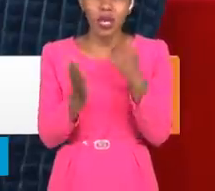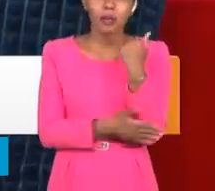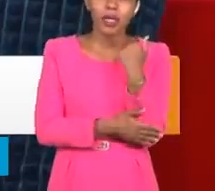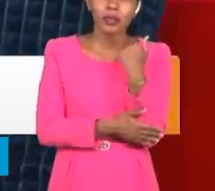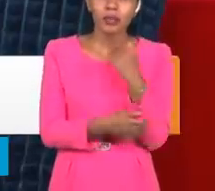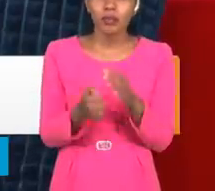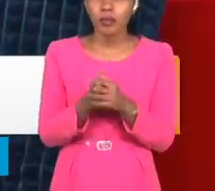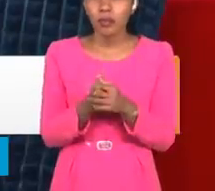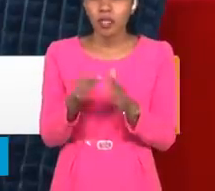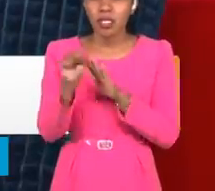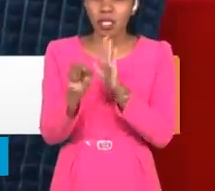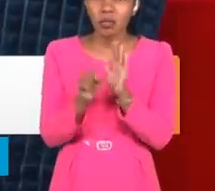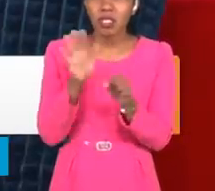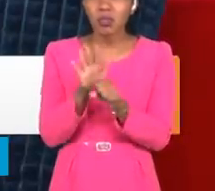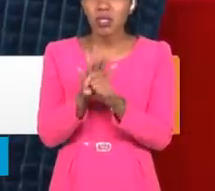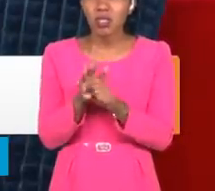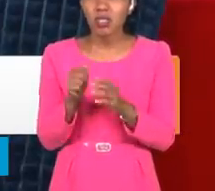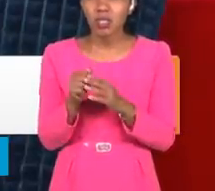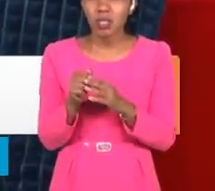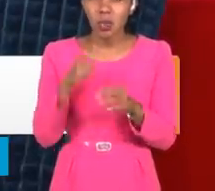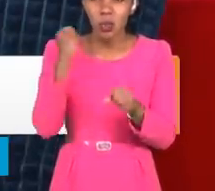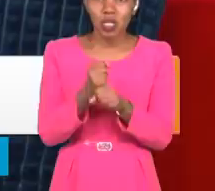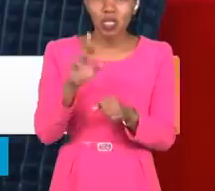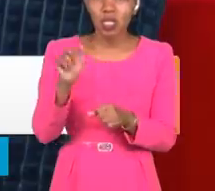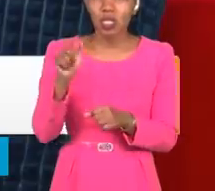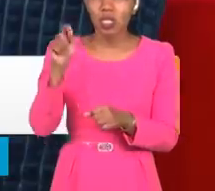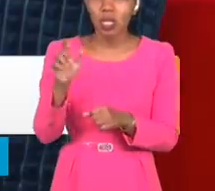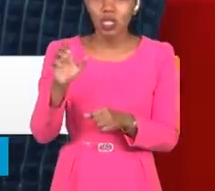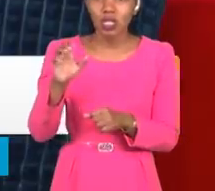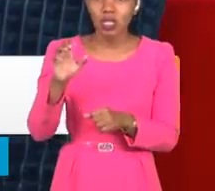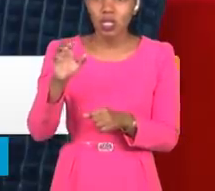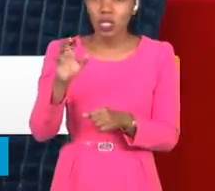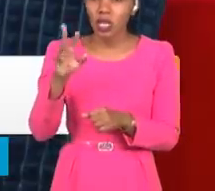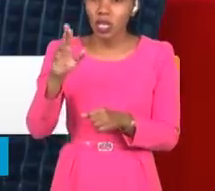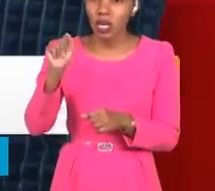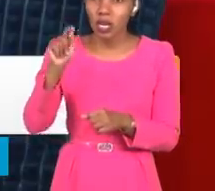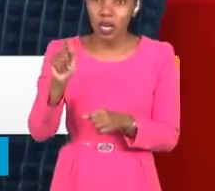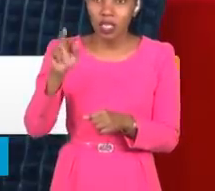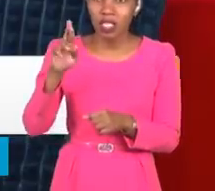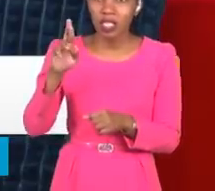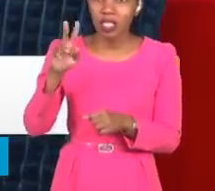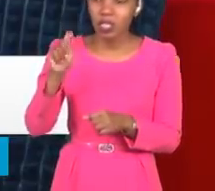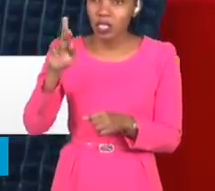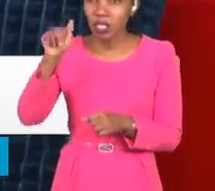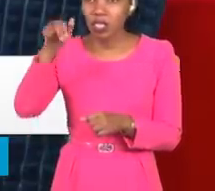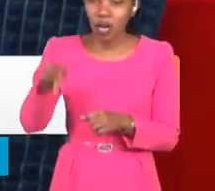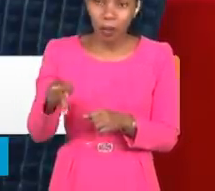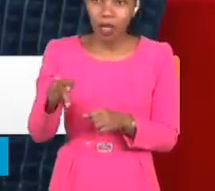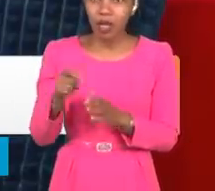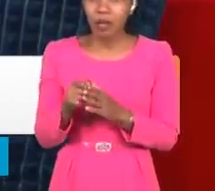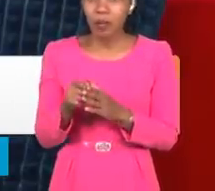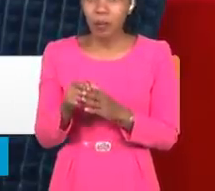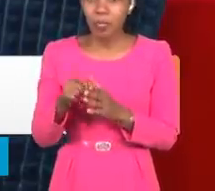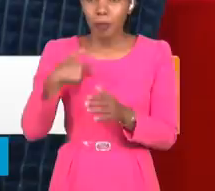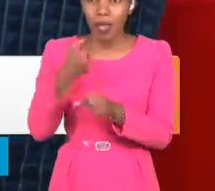The subjects were too many. We even did a rat trap. Wow. Where was I going to take a rat? Wow. Rat suneka tu dawa ya panya. Wow. Okay. I made